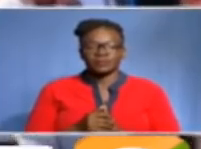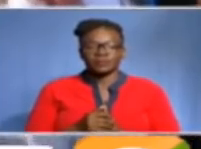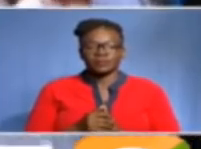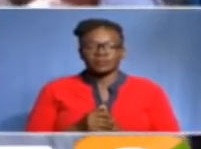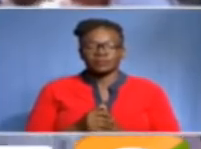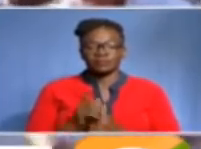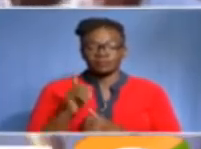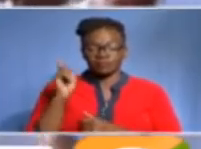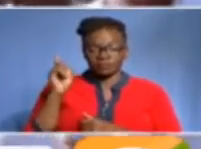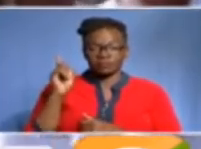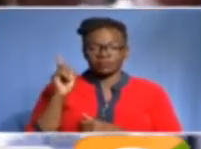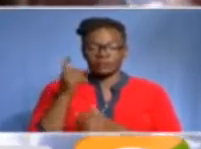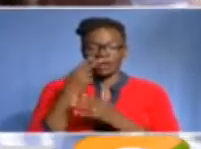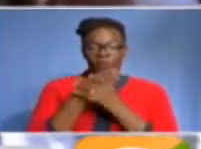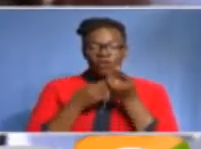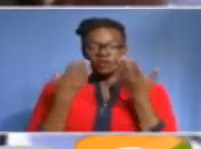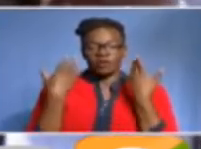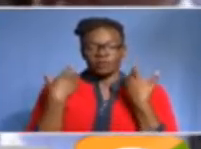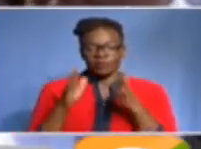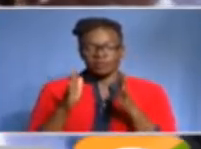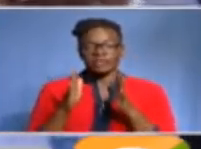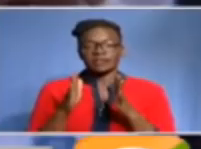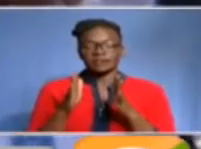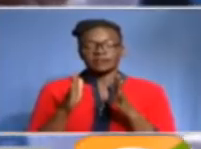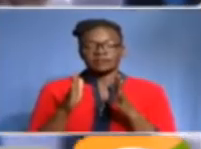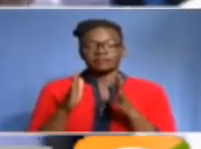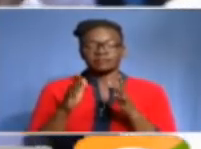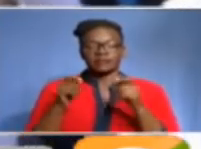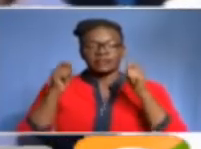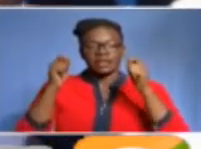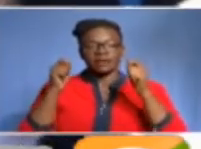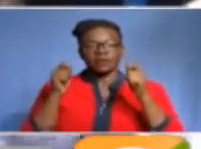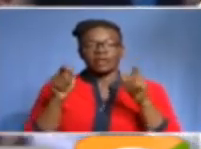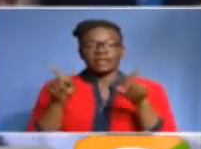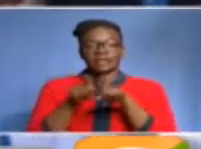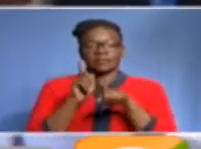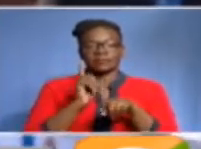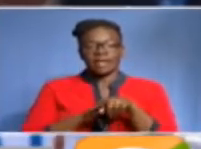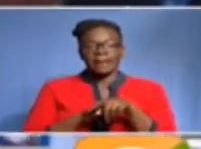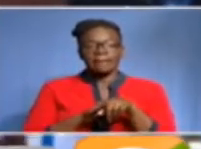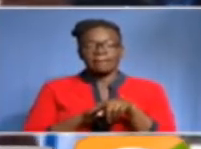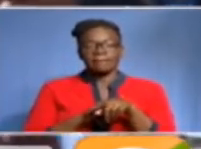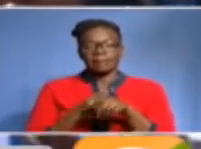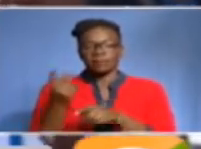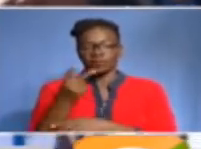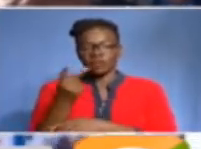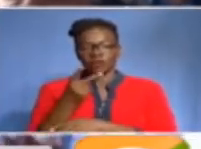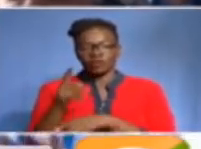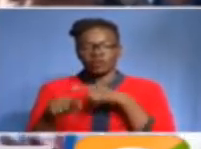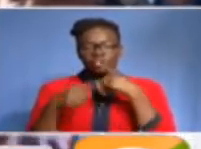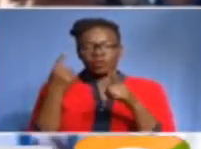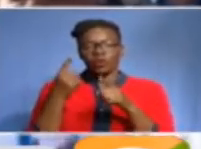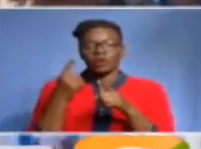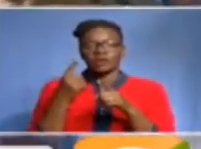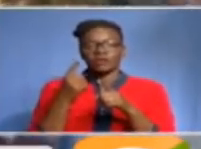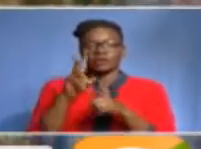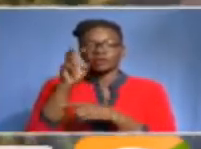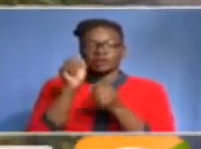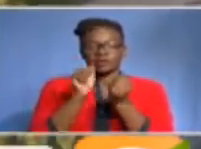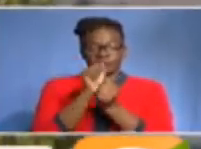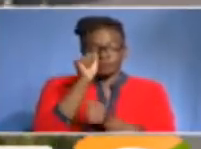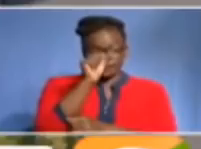Kipchoge and Cherono both completed a hat-trick of titles won at identical times. The duo won the Berlin Marathon in